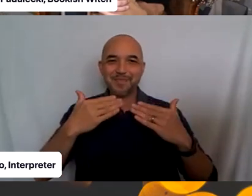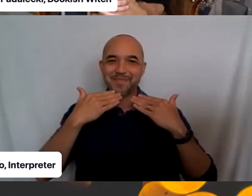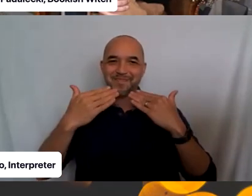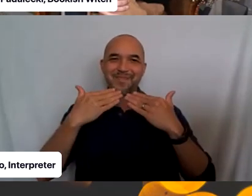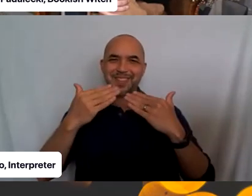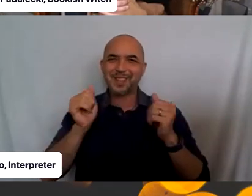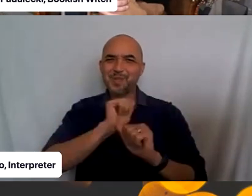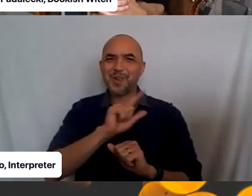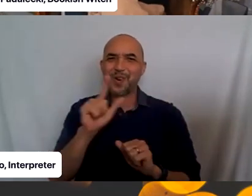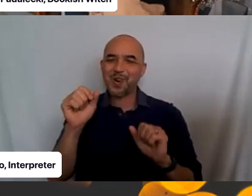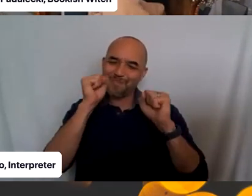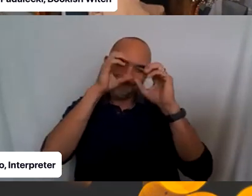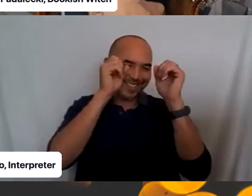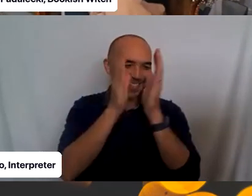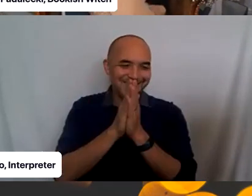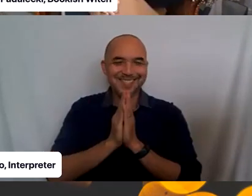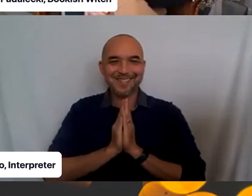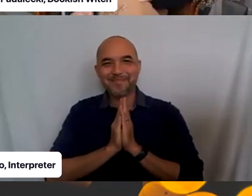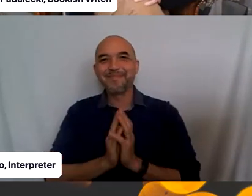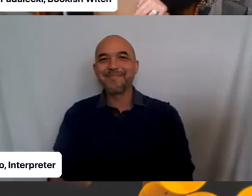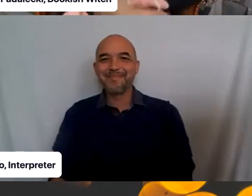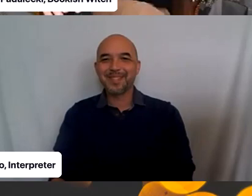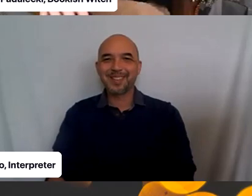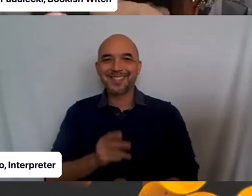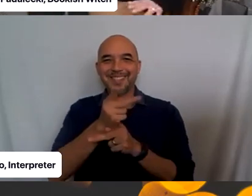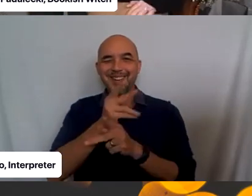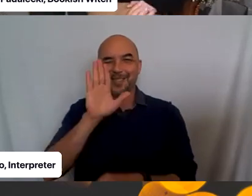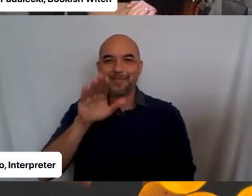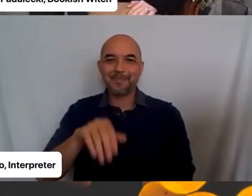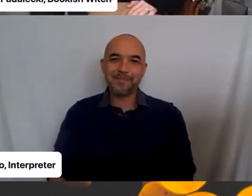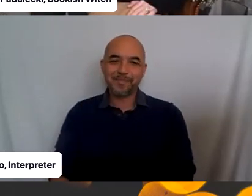It was awesome. It was amazing. All right. Take care, everyone. Bye.